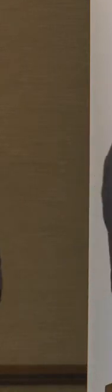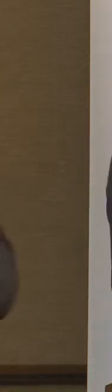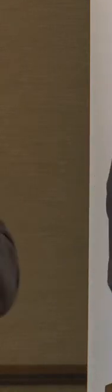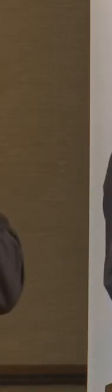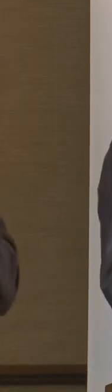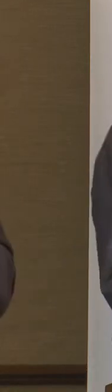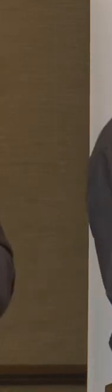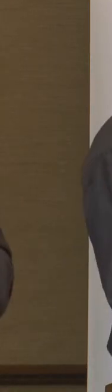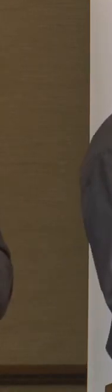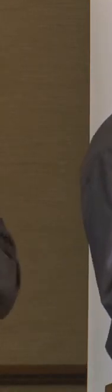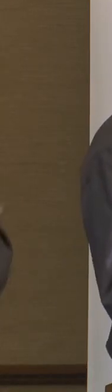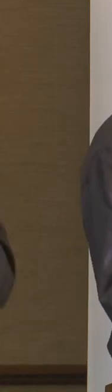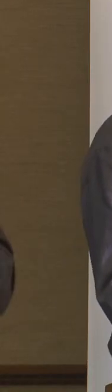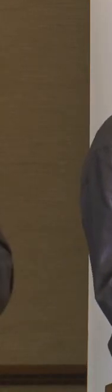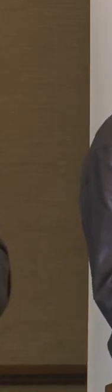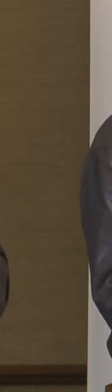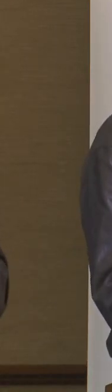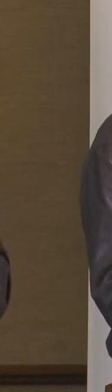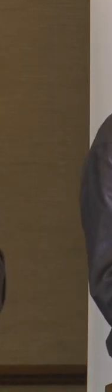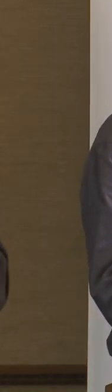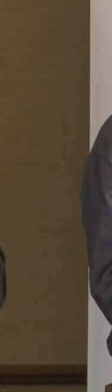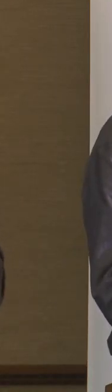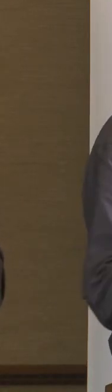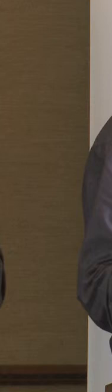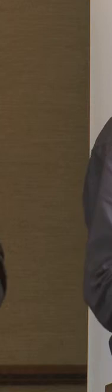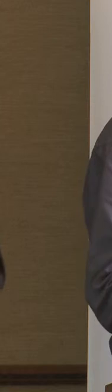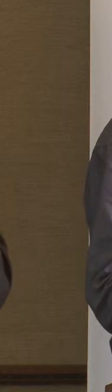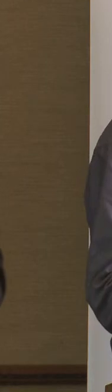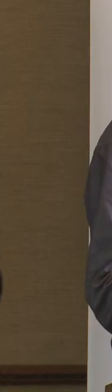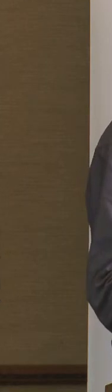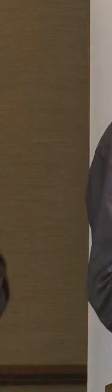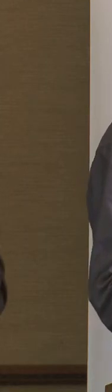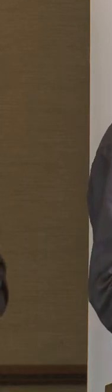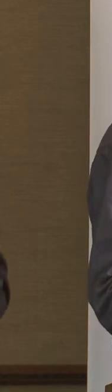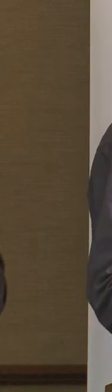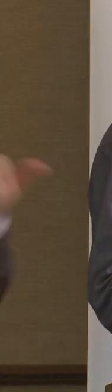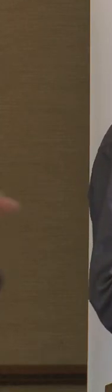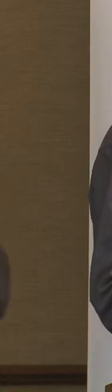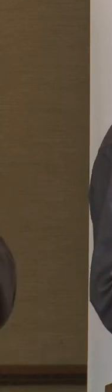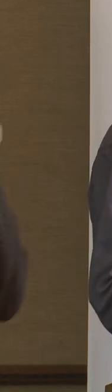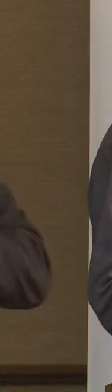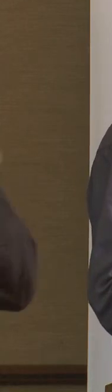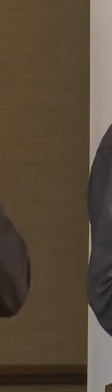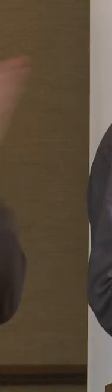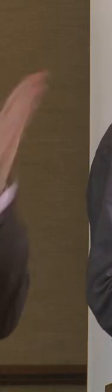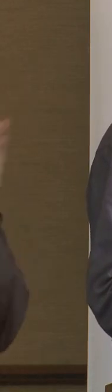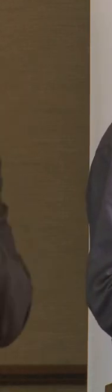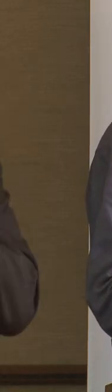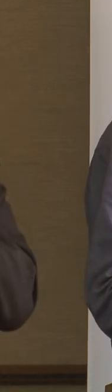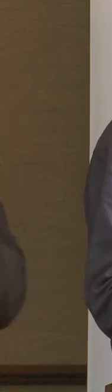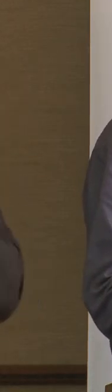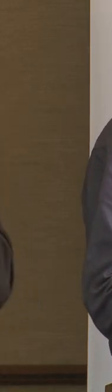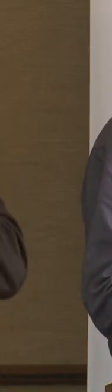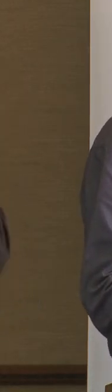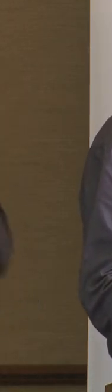and evaluation in right from the beginning of the process. In terms of these initiatives that we're bringing in, have they really made a difference in terms